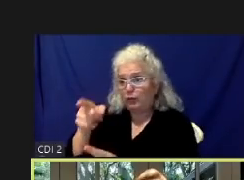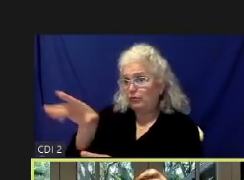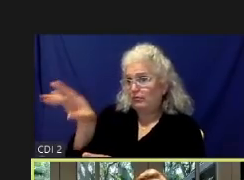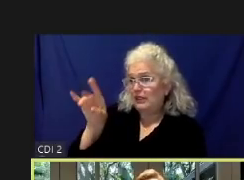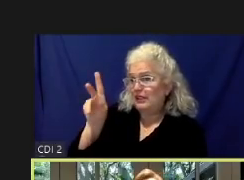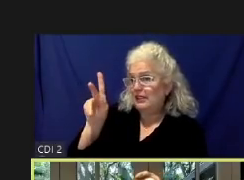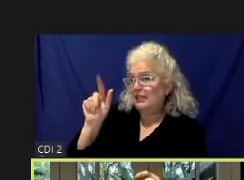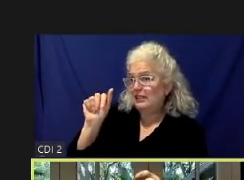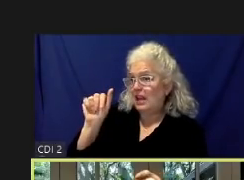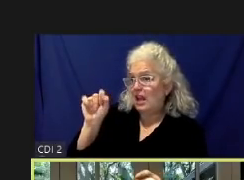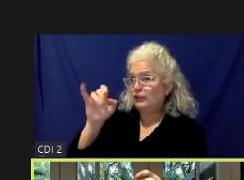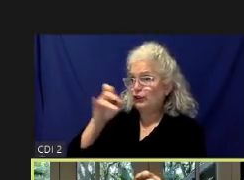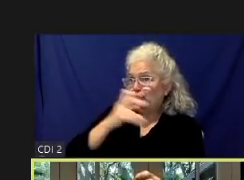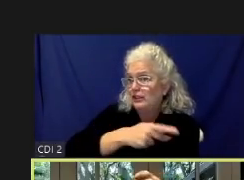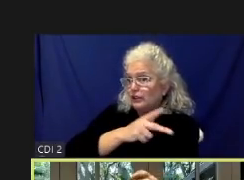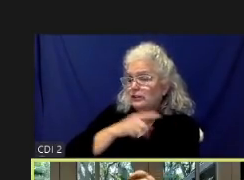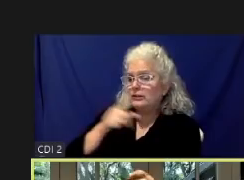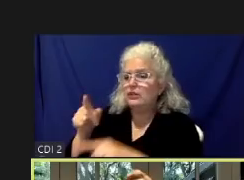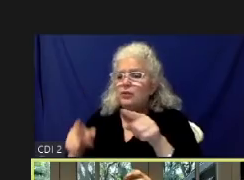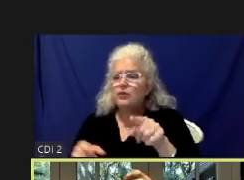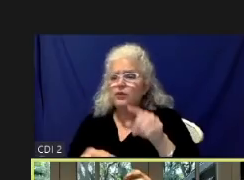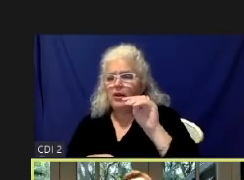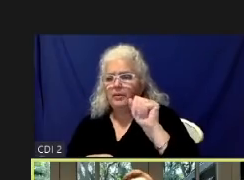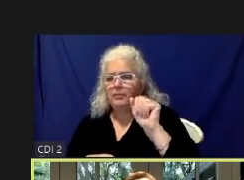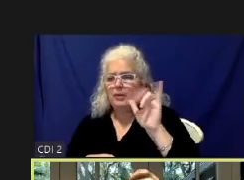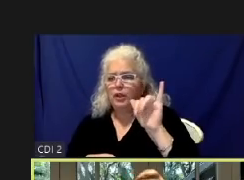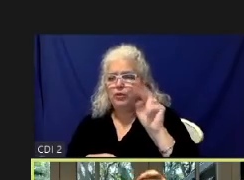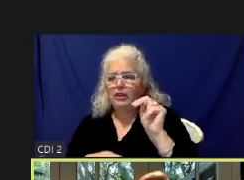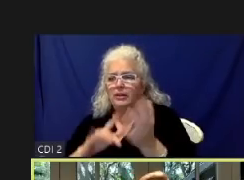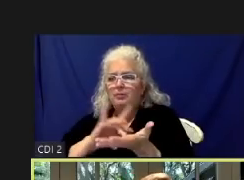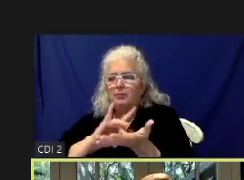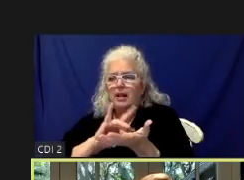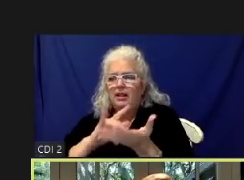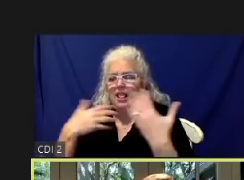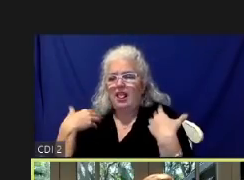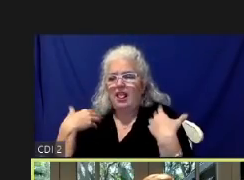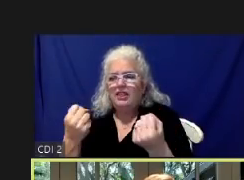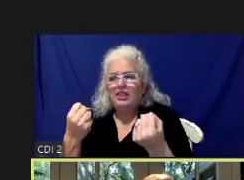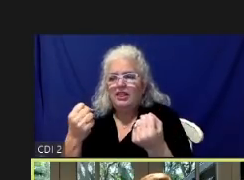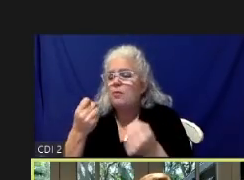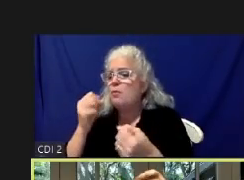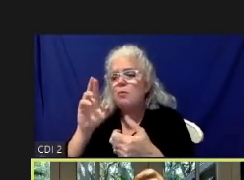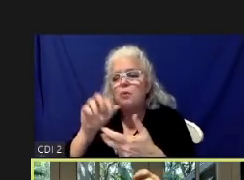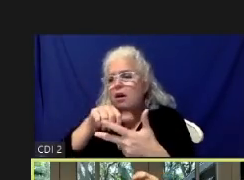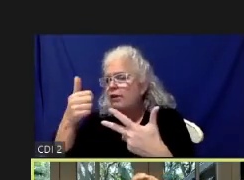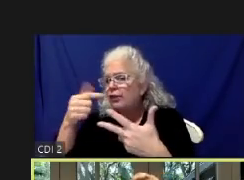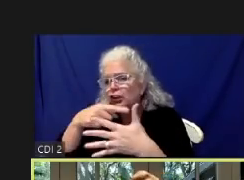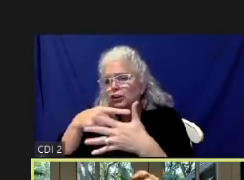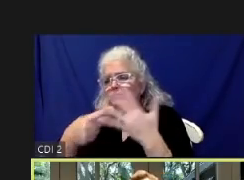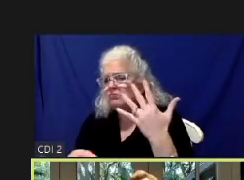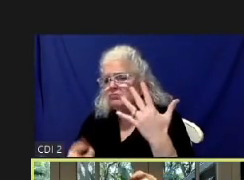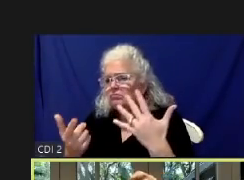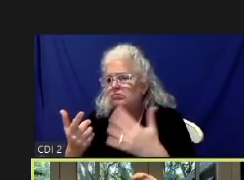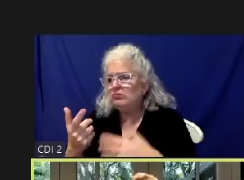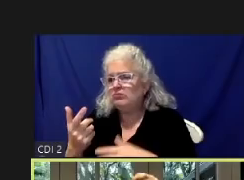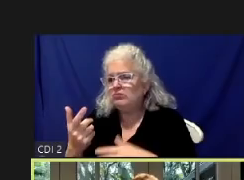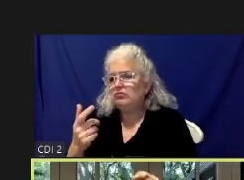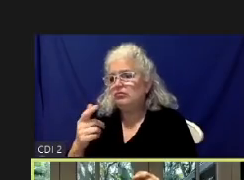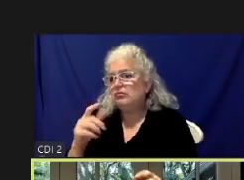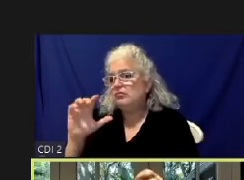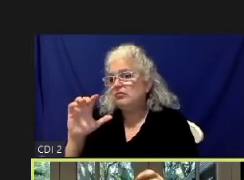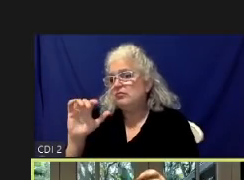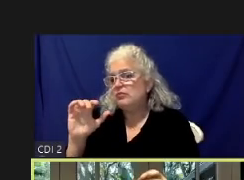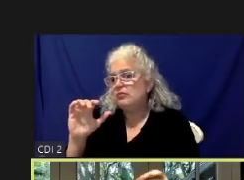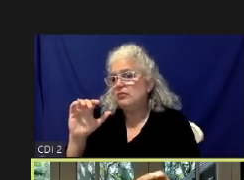members, as well as other commercial or outside network options, such as One Medical and our commercial